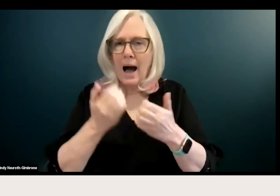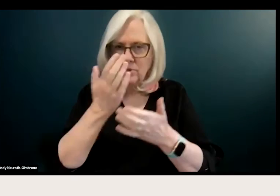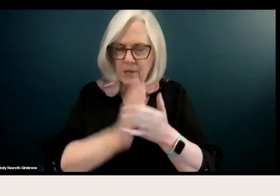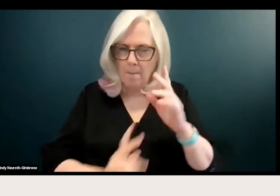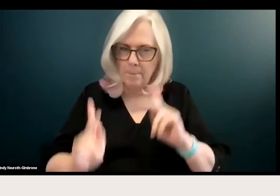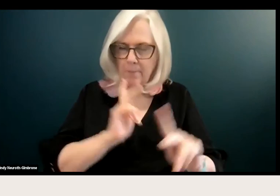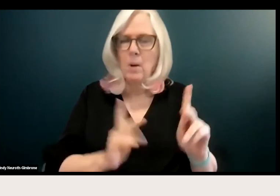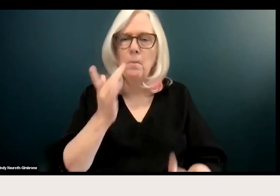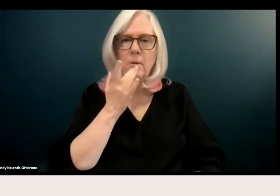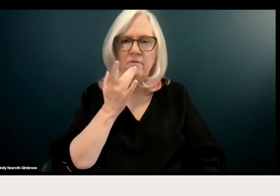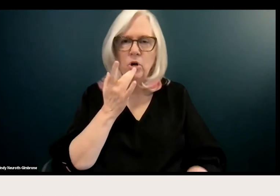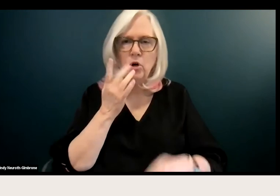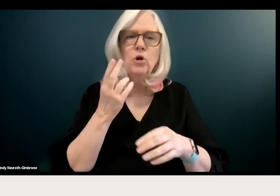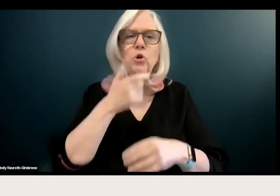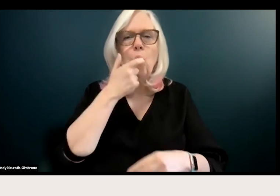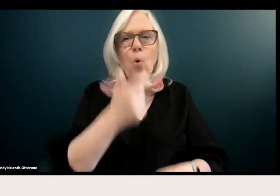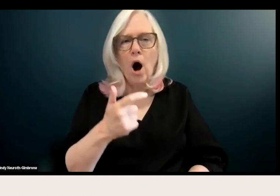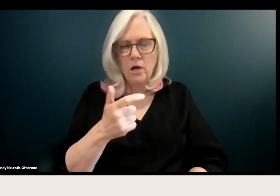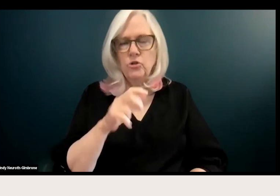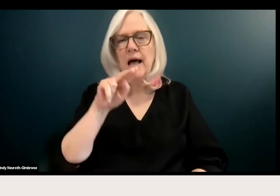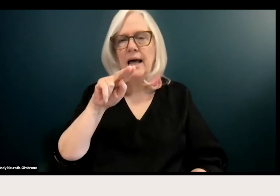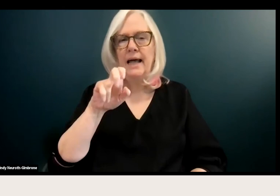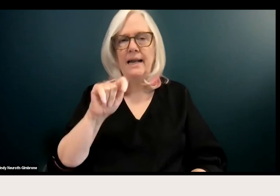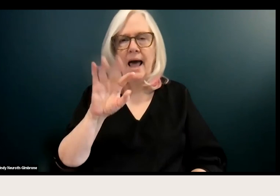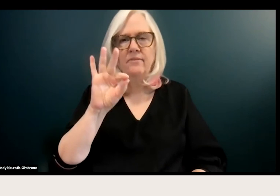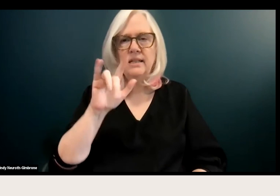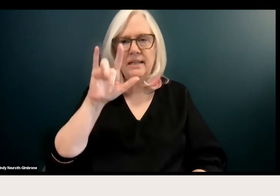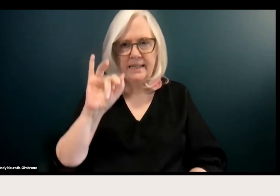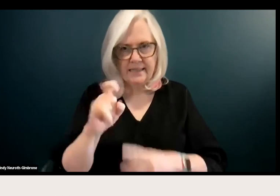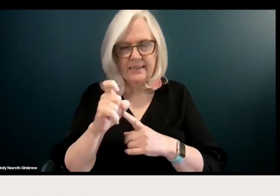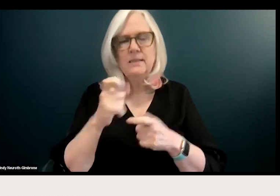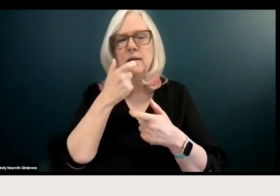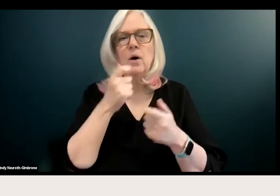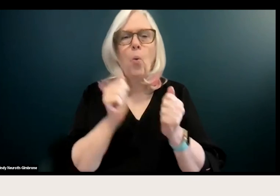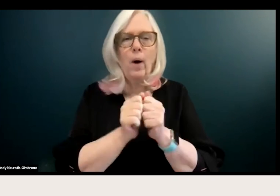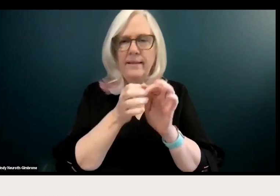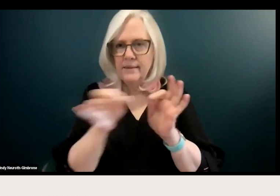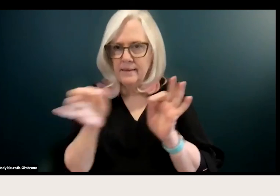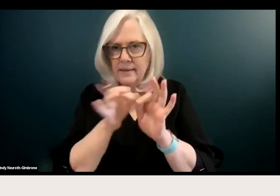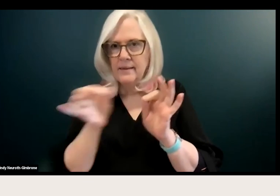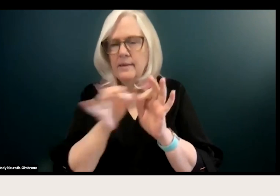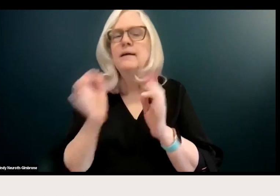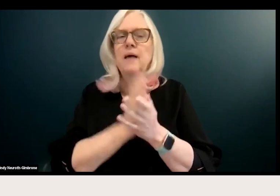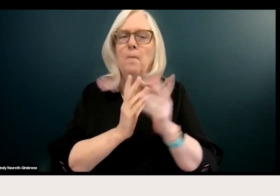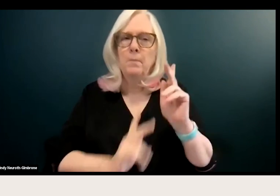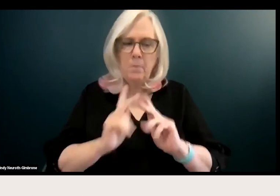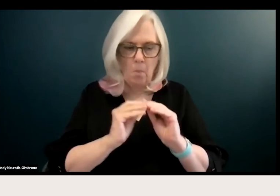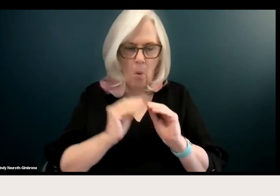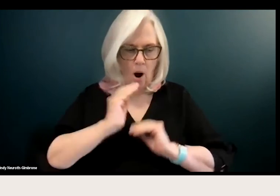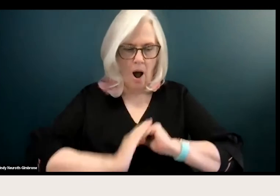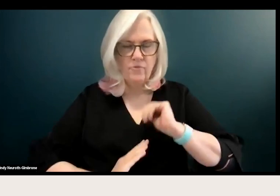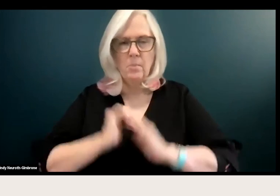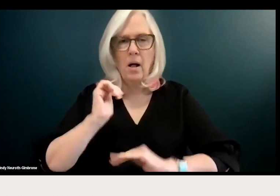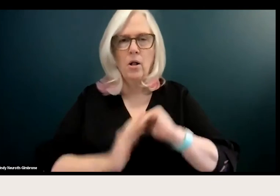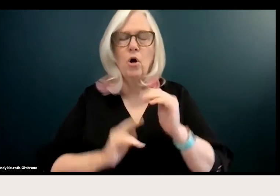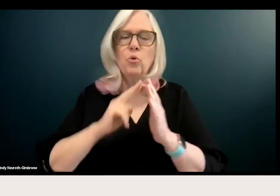not being, hard of hearing. Perhaps a student feels more comfortable being able to read the words along with the content, or a student